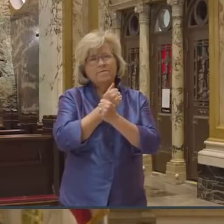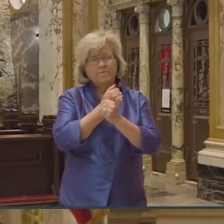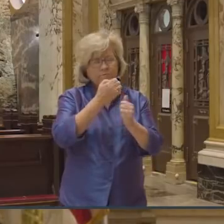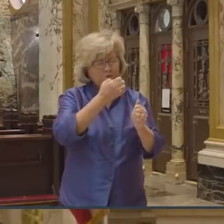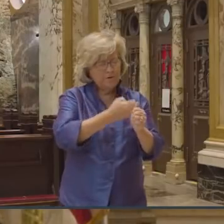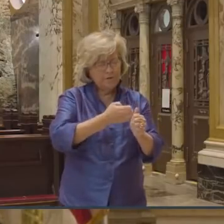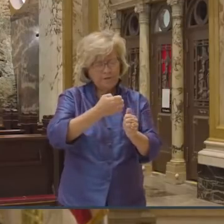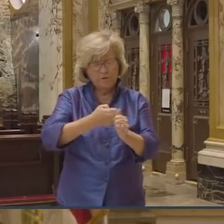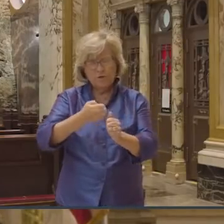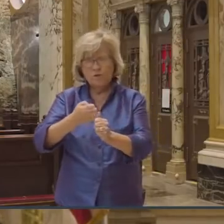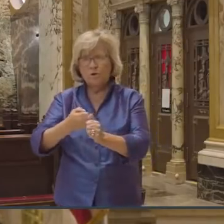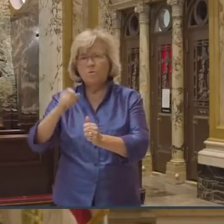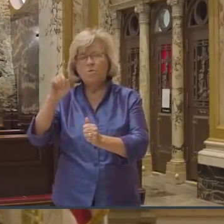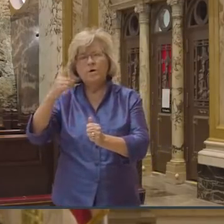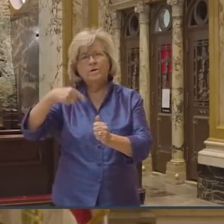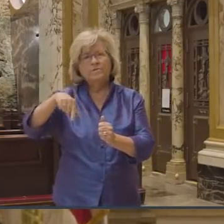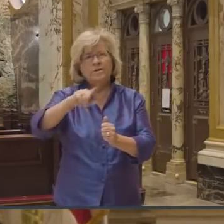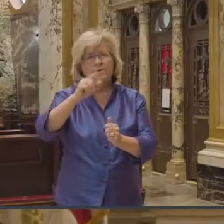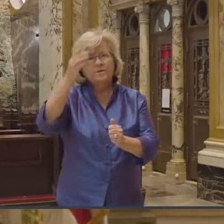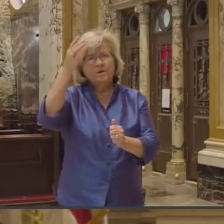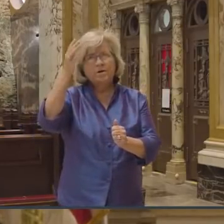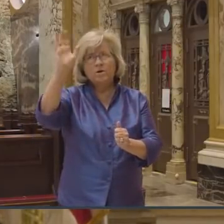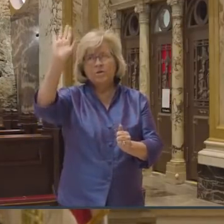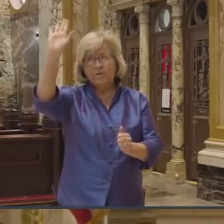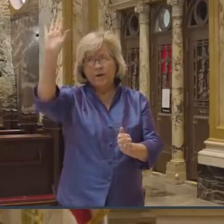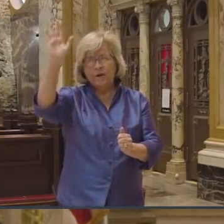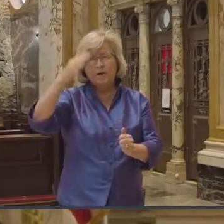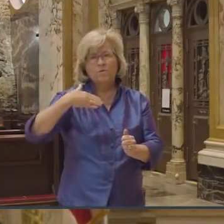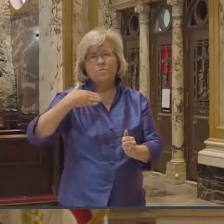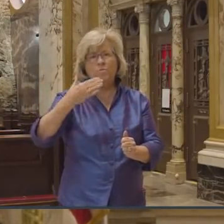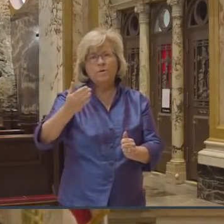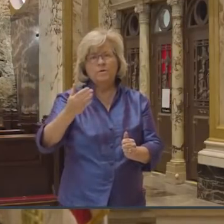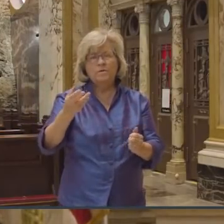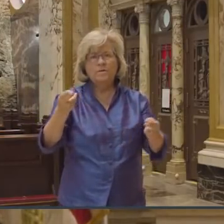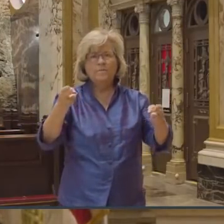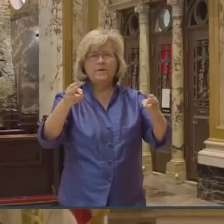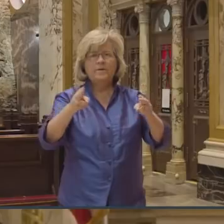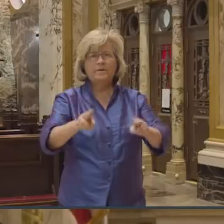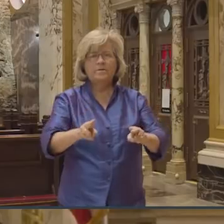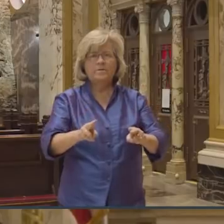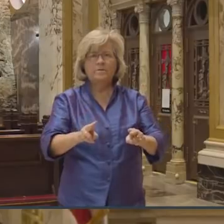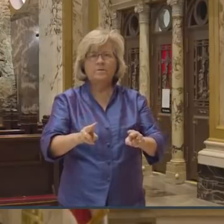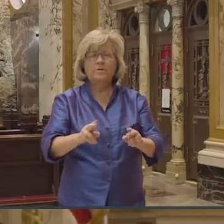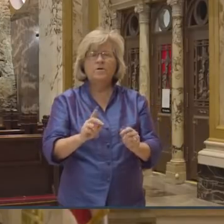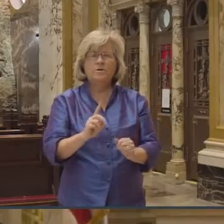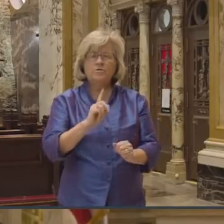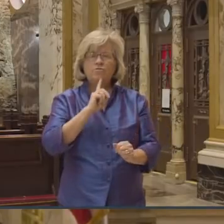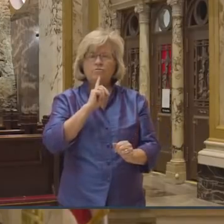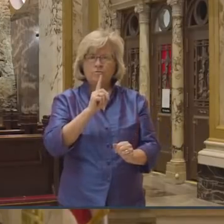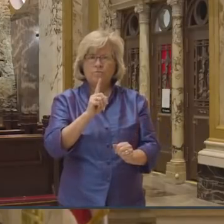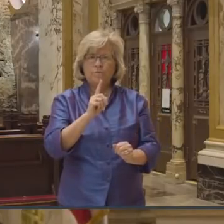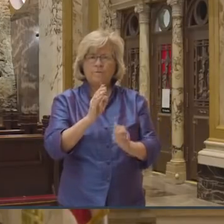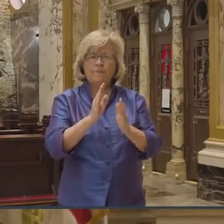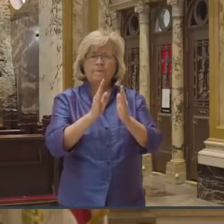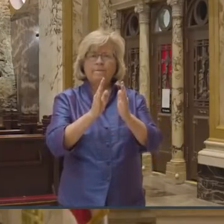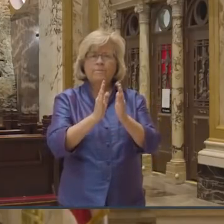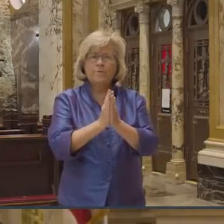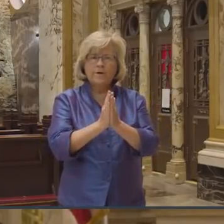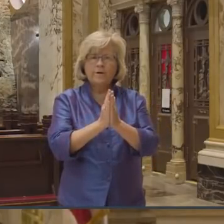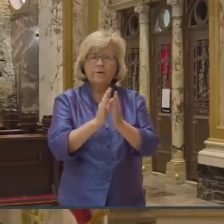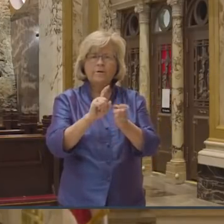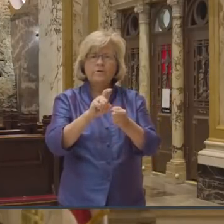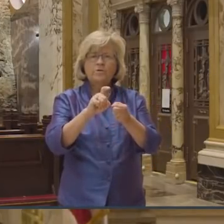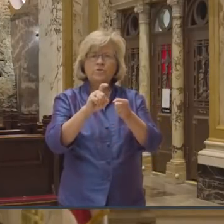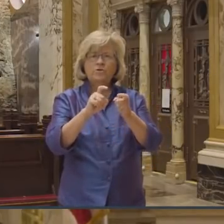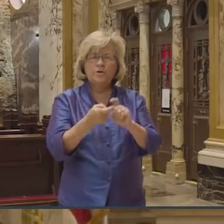us. Thy will be done. The truth is, prayer changes things. We have to pray every